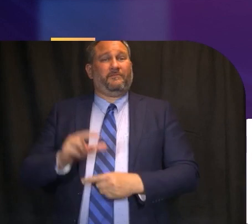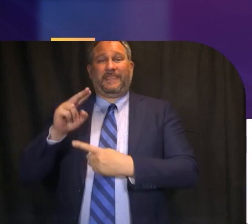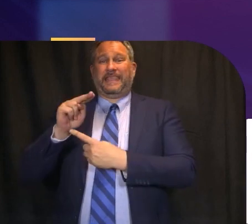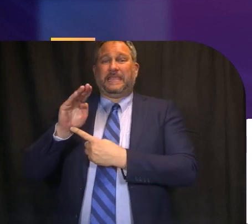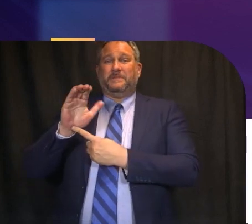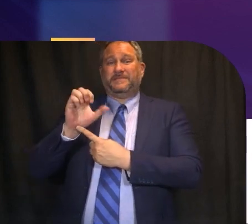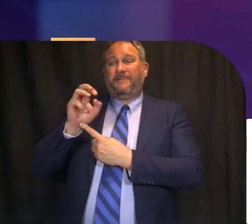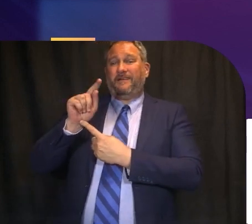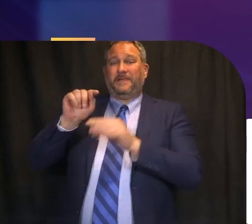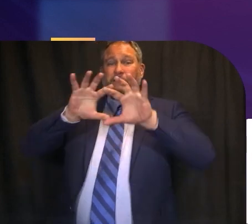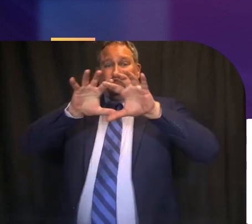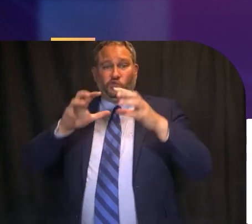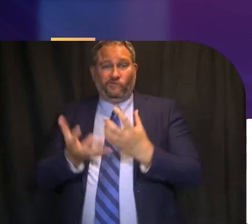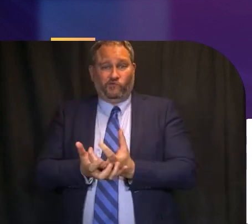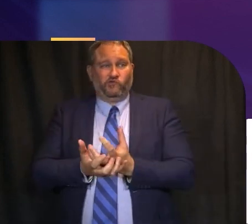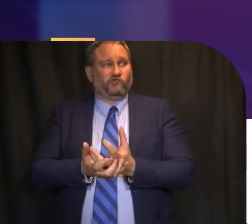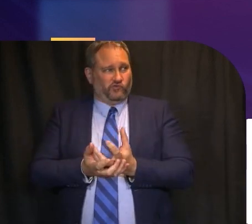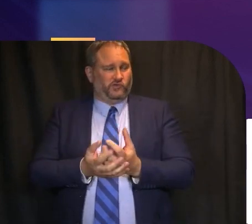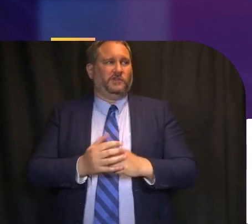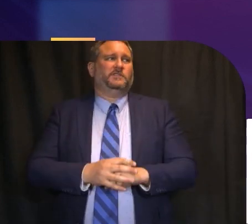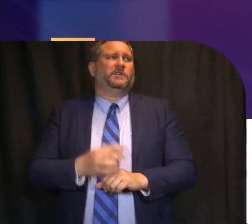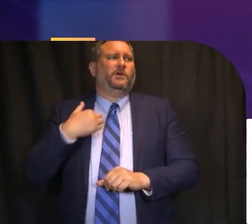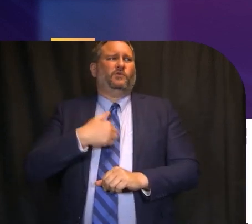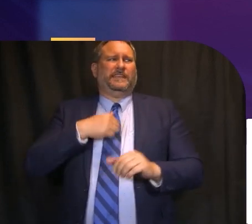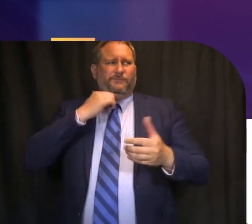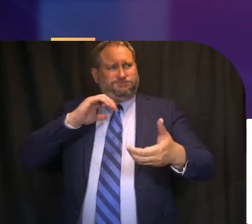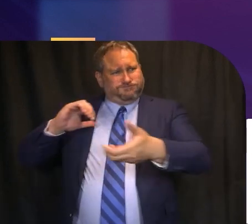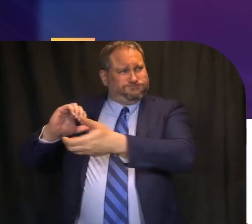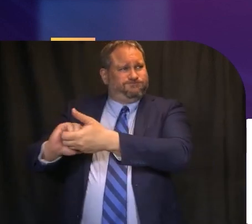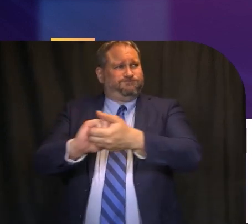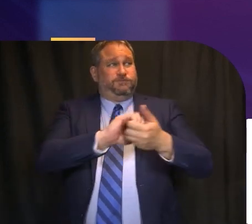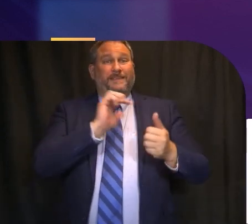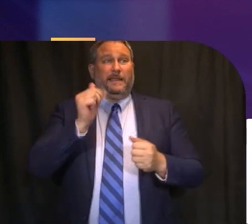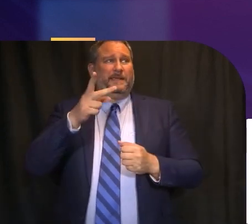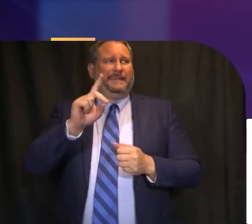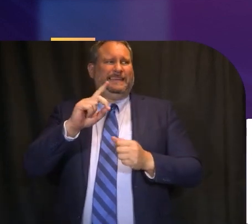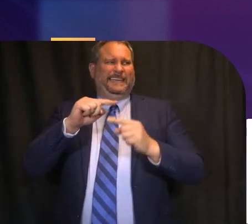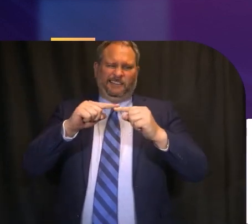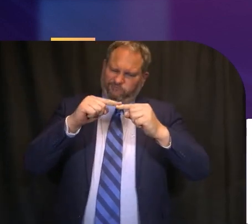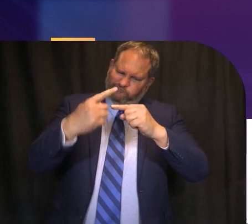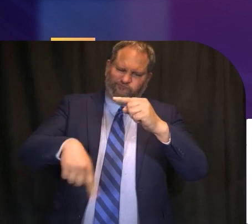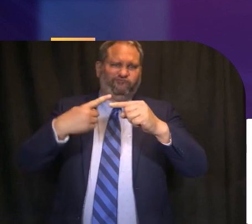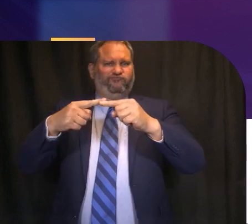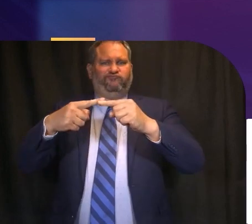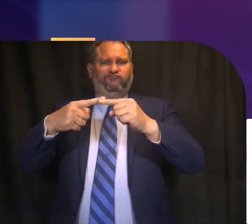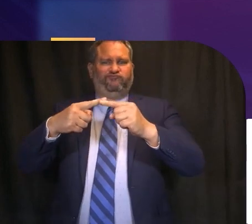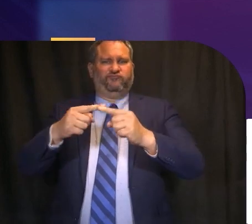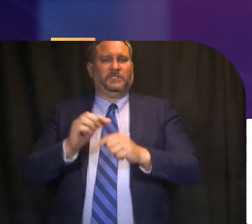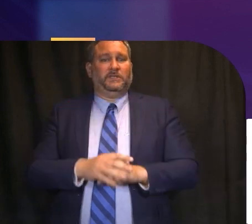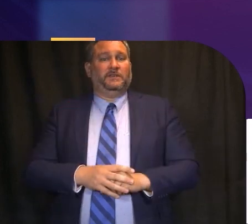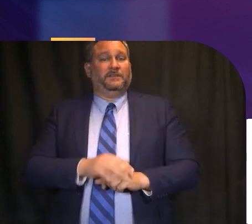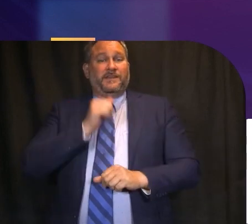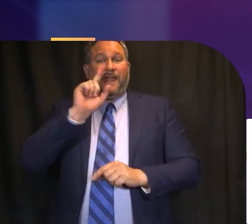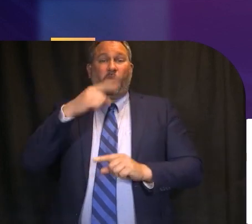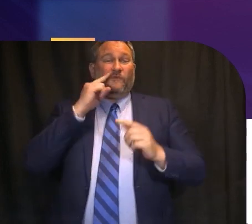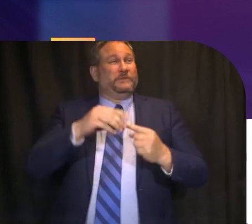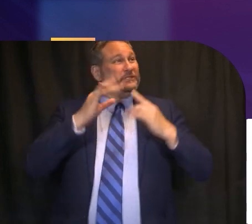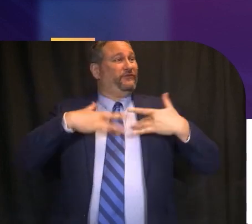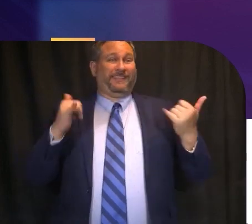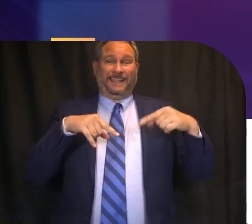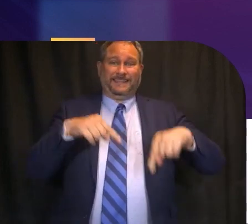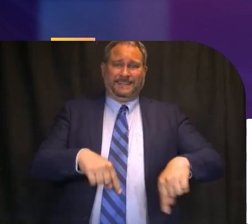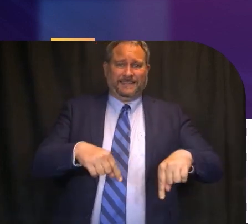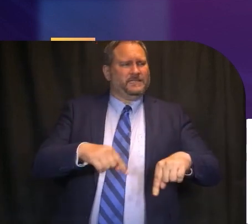during special nights like this, but with work to help get more Americans access to the internet, high-speed internet, through our